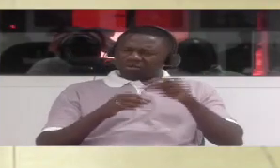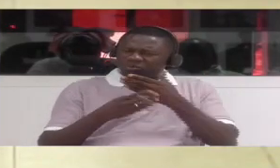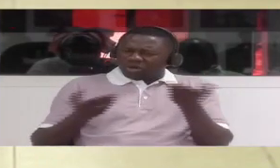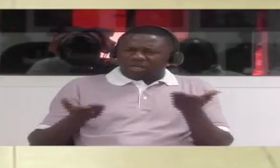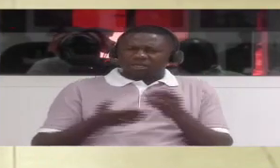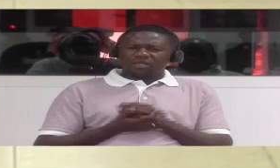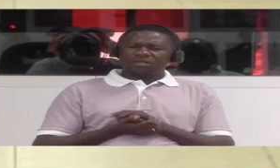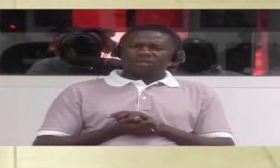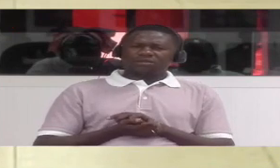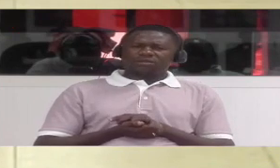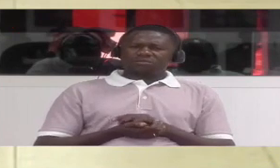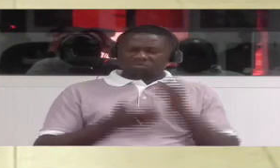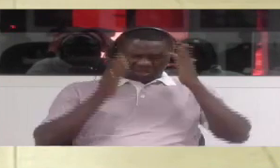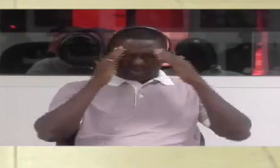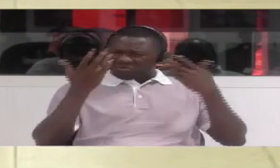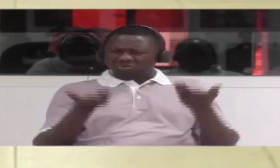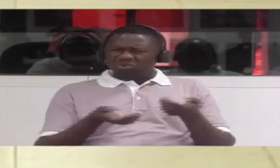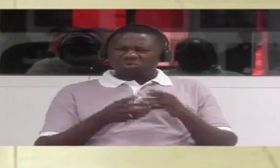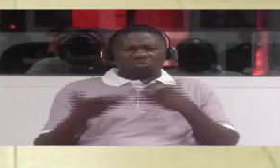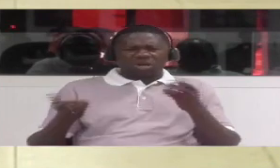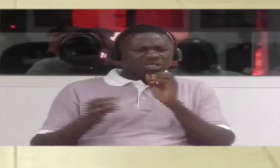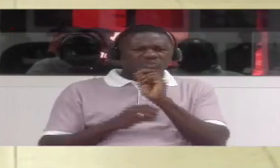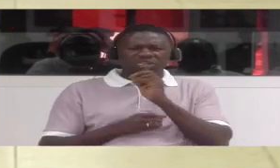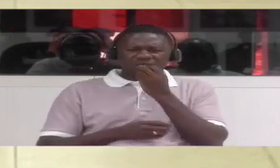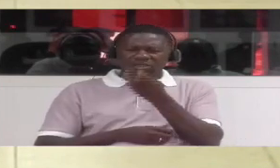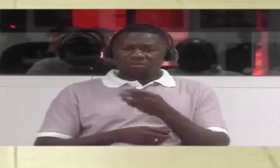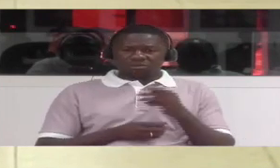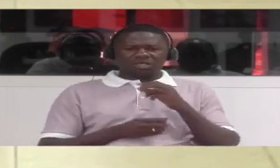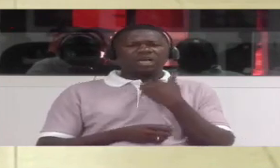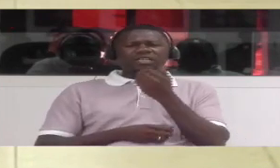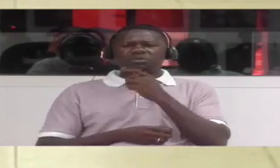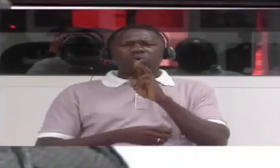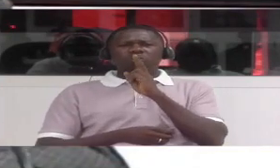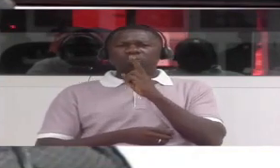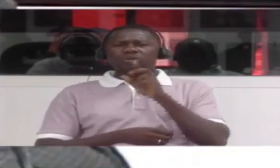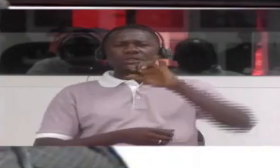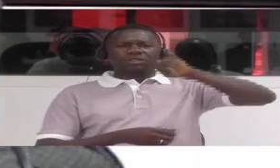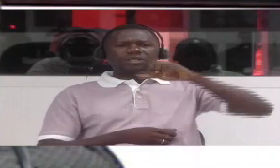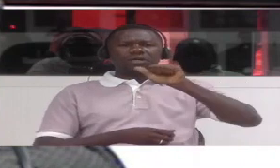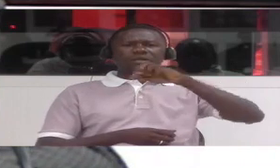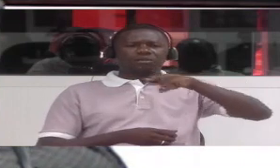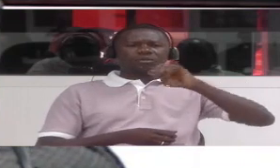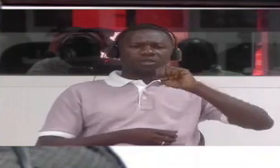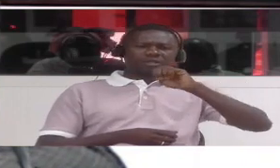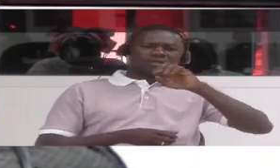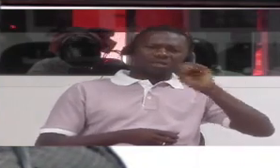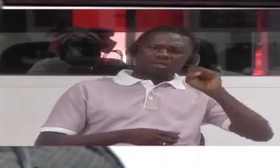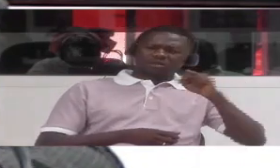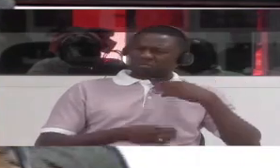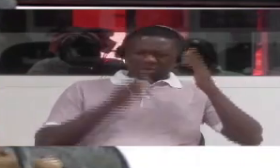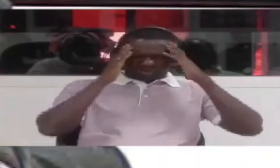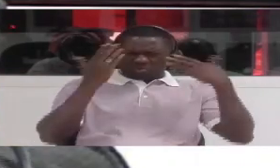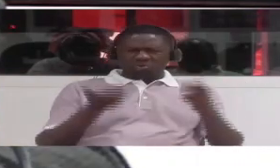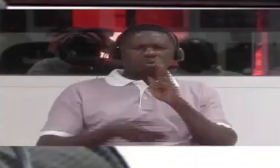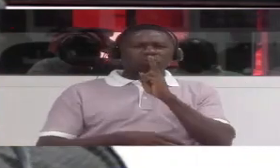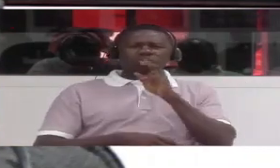clue. And then they asked me who was James? I had no clue who was James. Those were the questions they were asking. I had no answer because I didn't